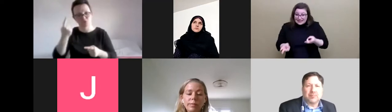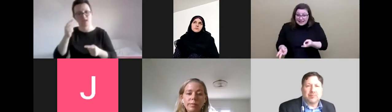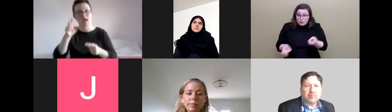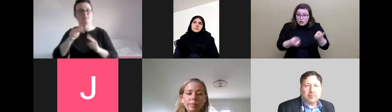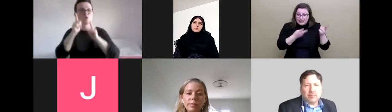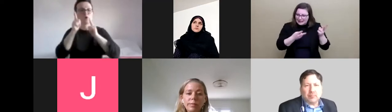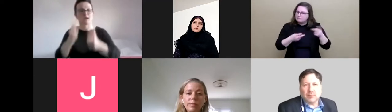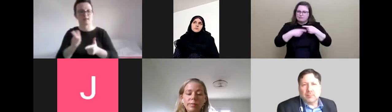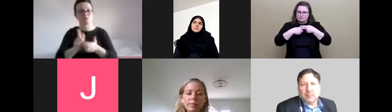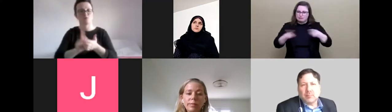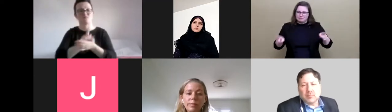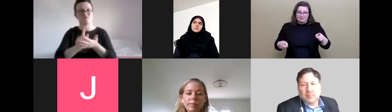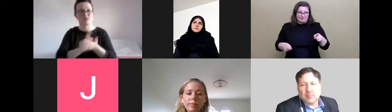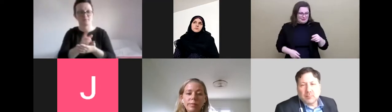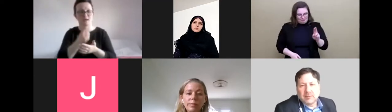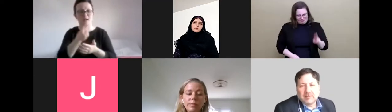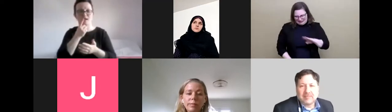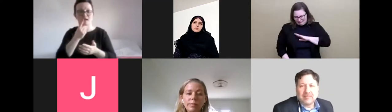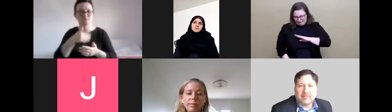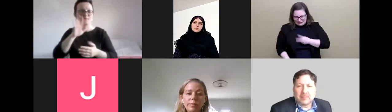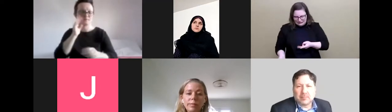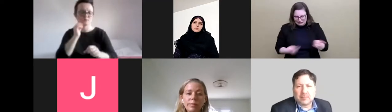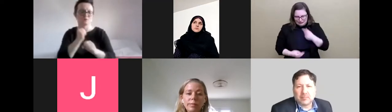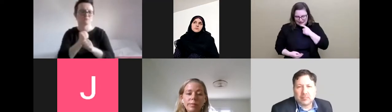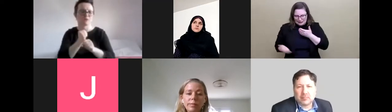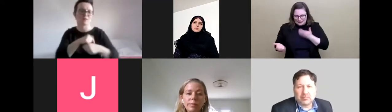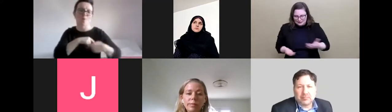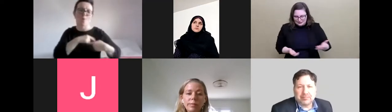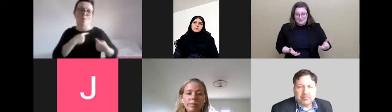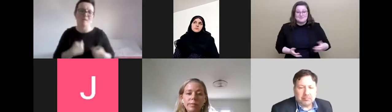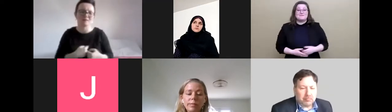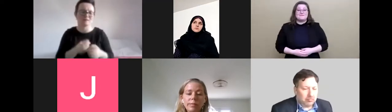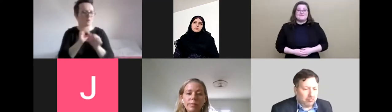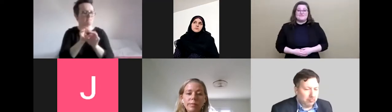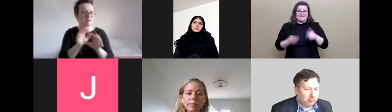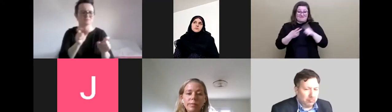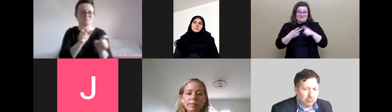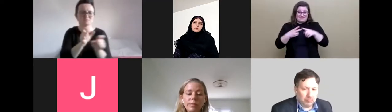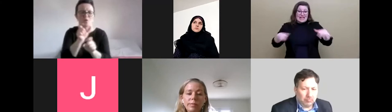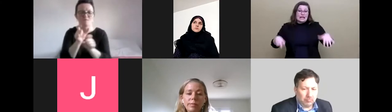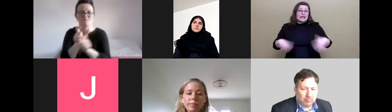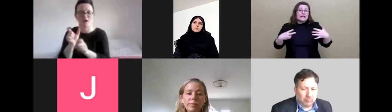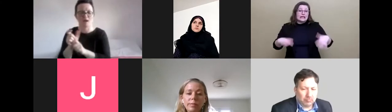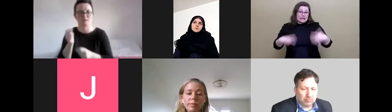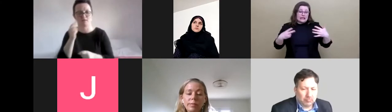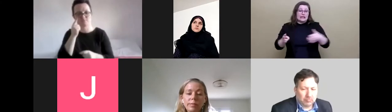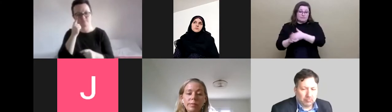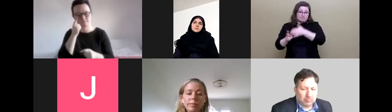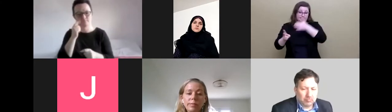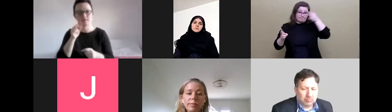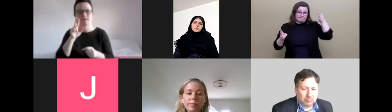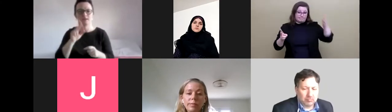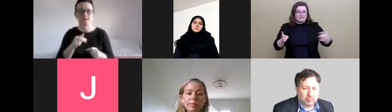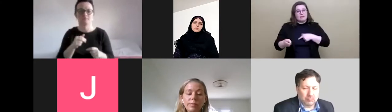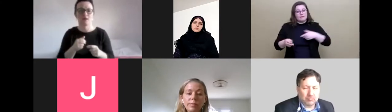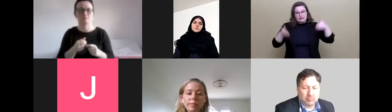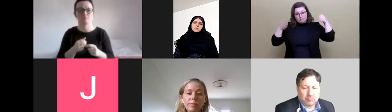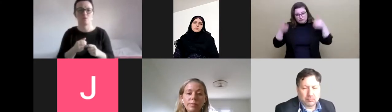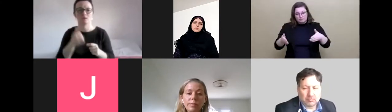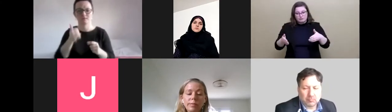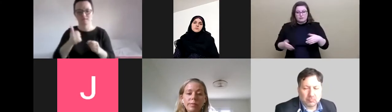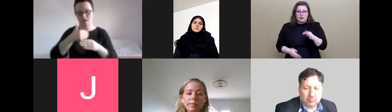different, if it existed at all. And then we had the wartime period, when we focused more on